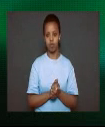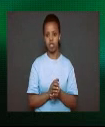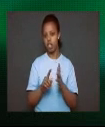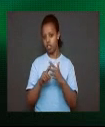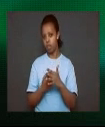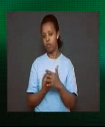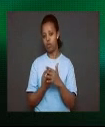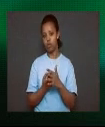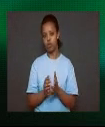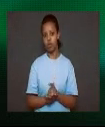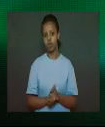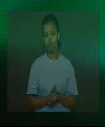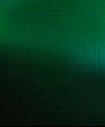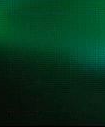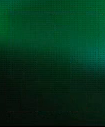Begin.